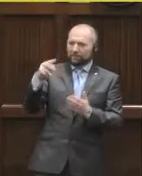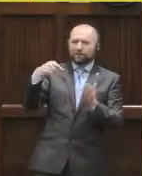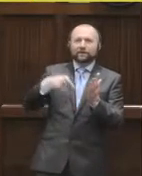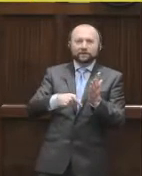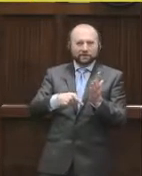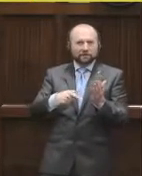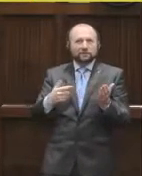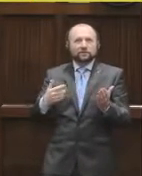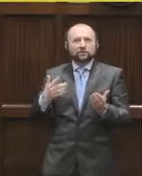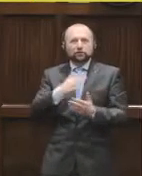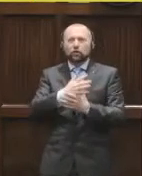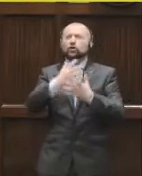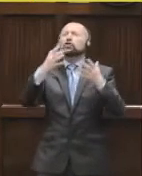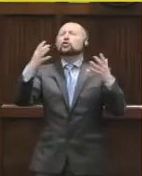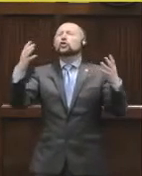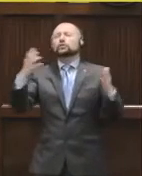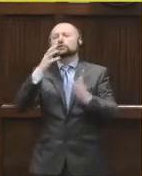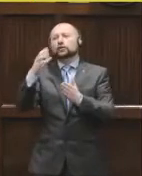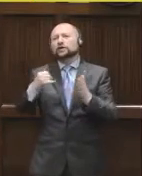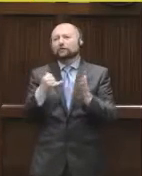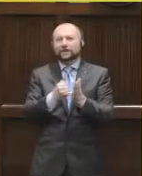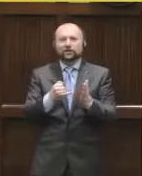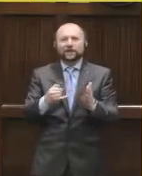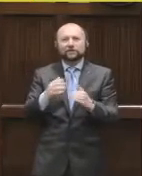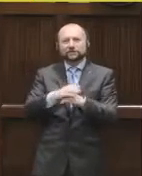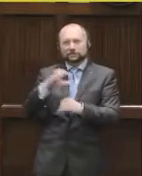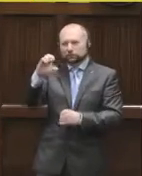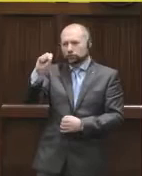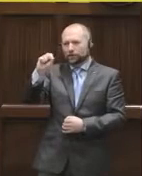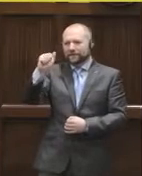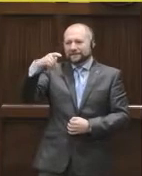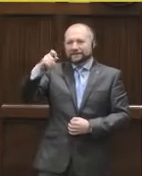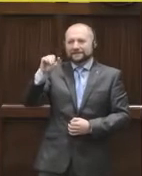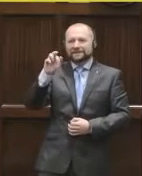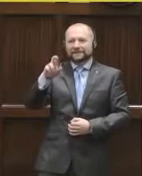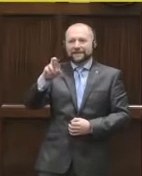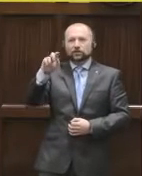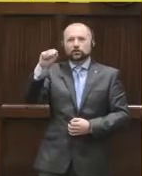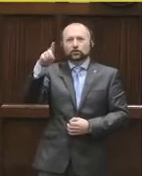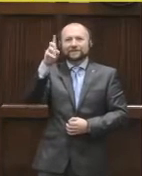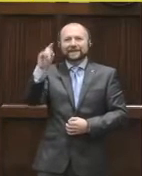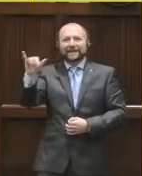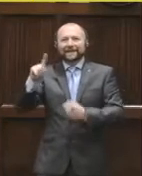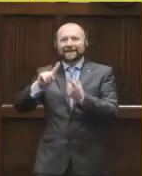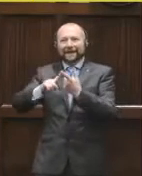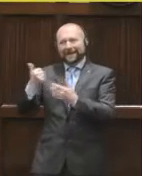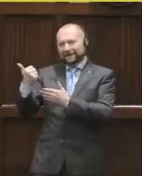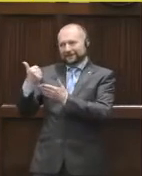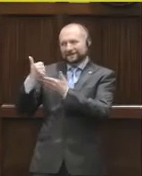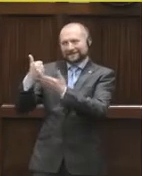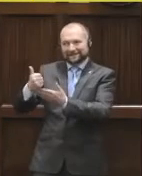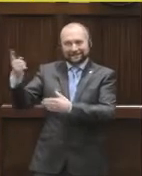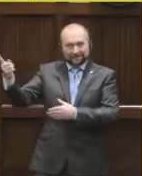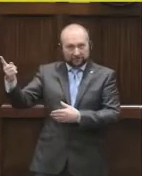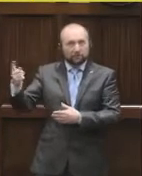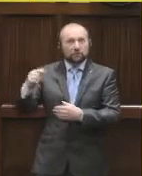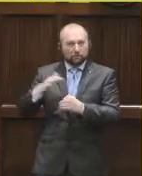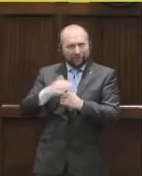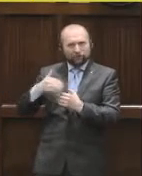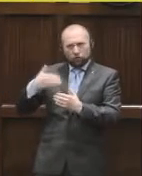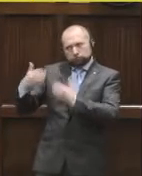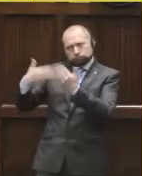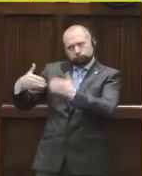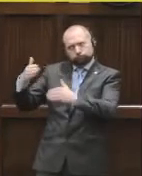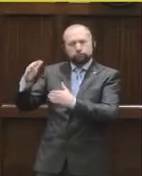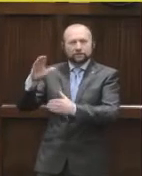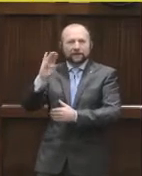my congratulations more those and Shannon Daly and his assistants, and indeed the Senate for dealing with it so